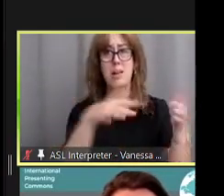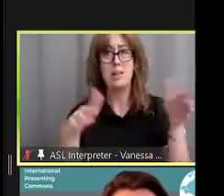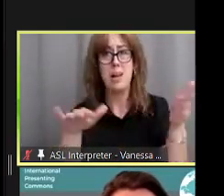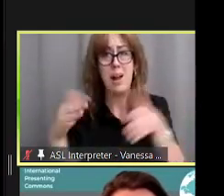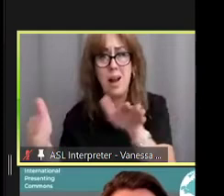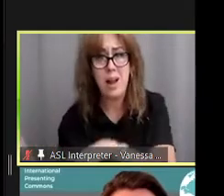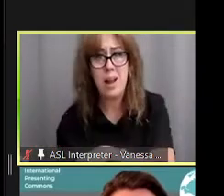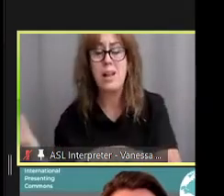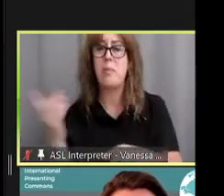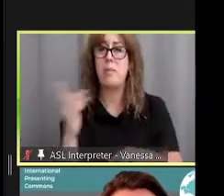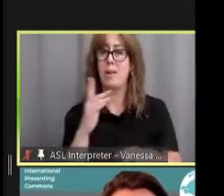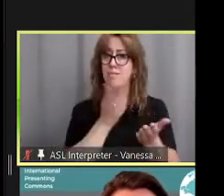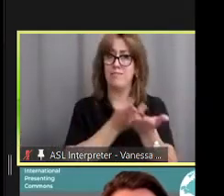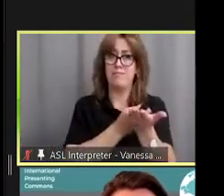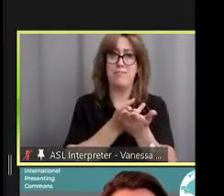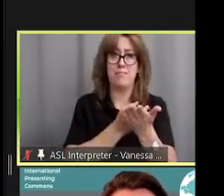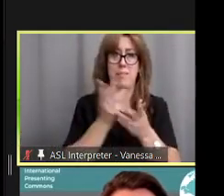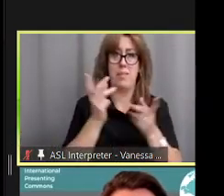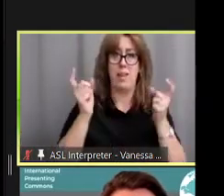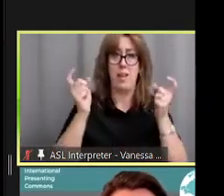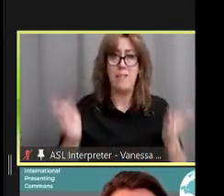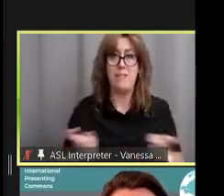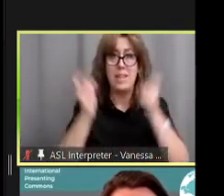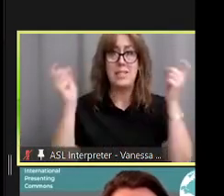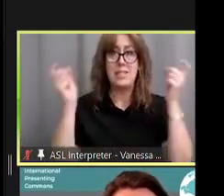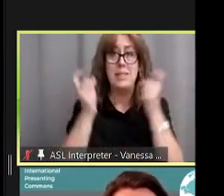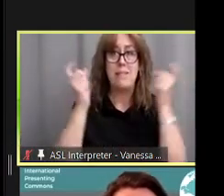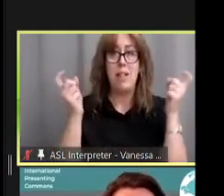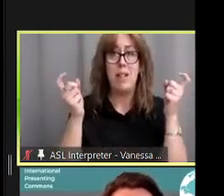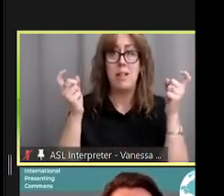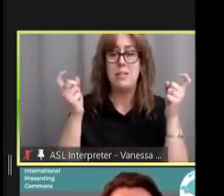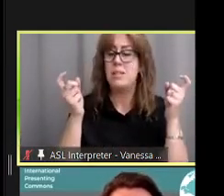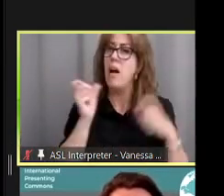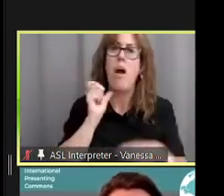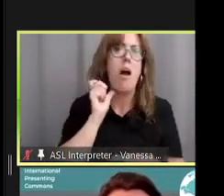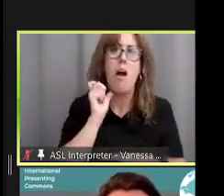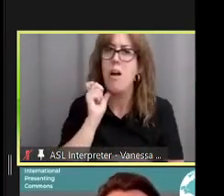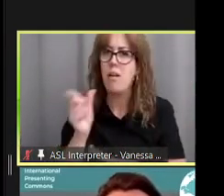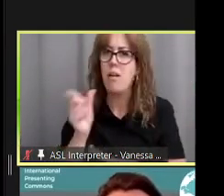Festivals in themselves are not the problem. In fact,